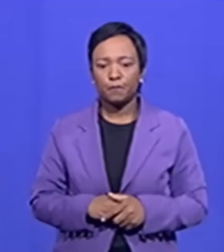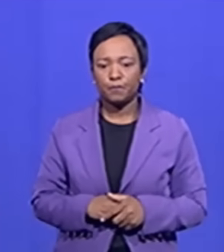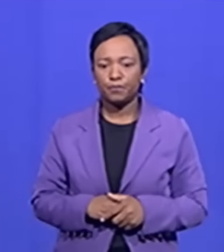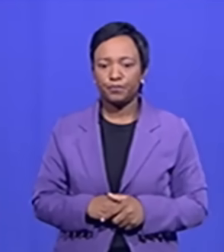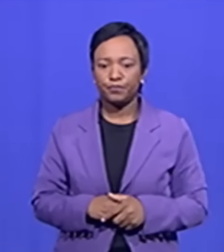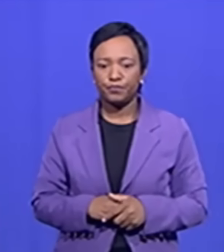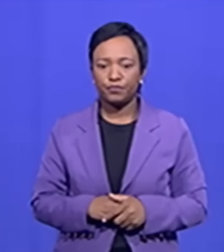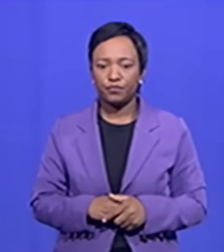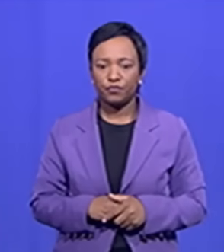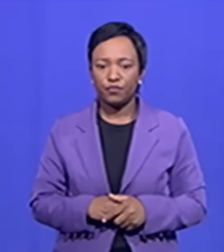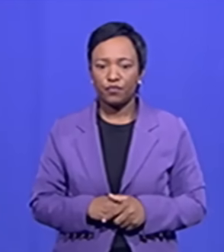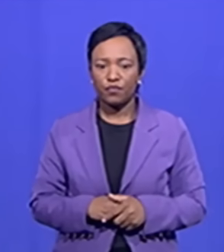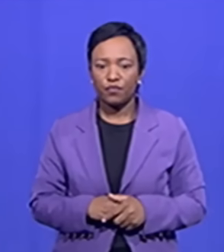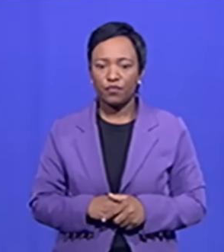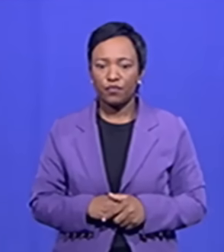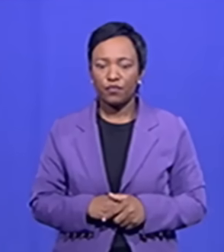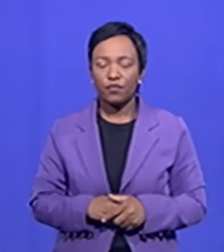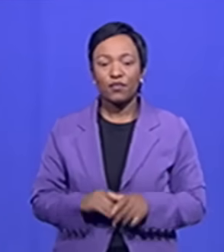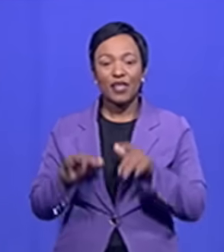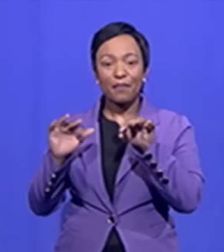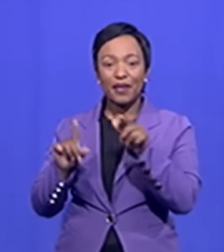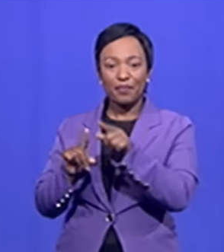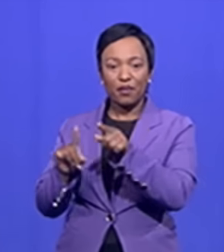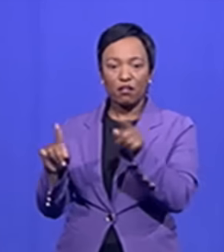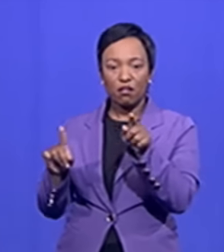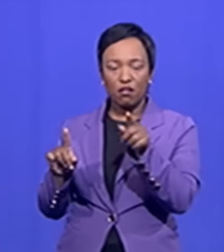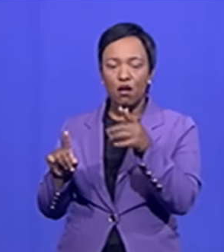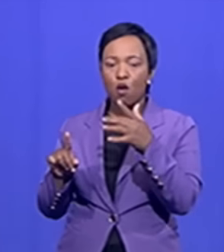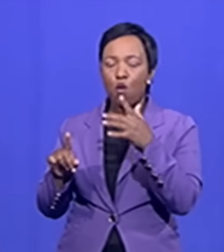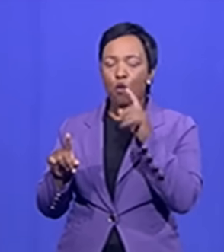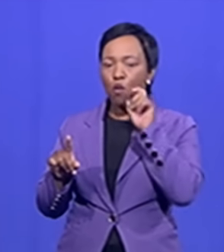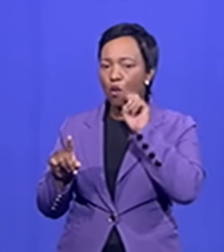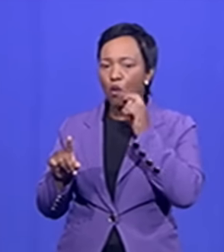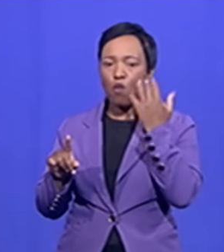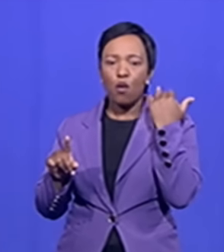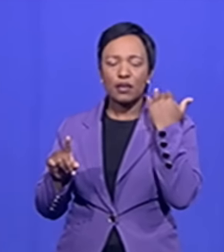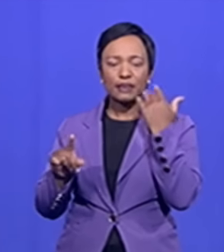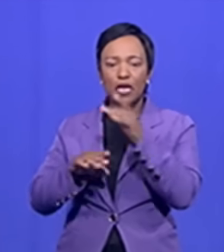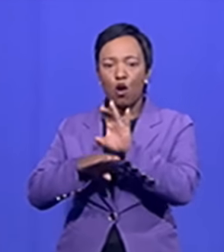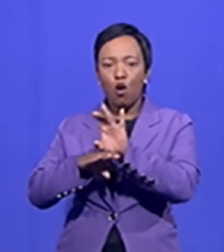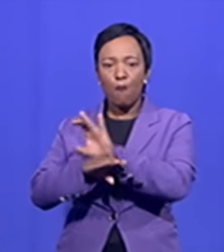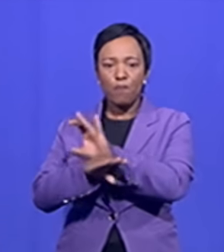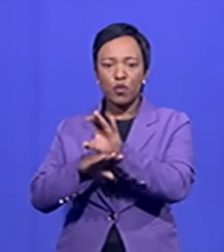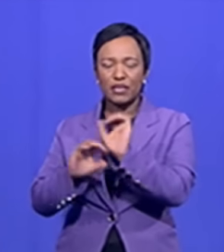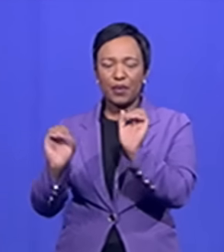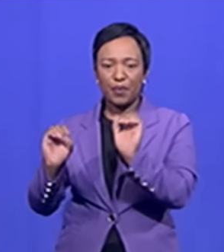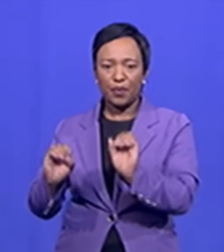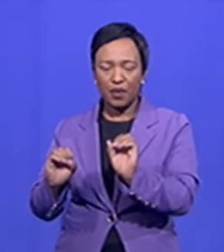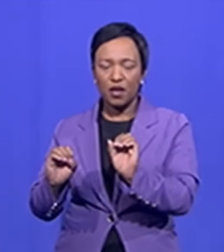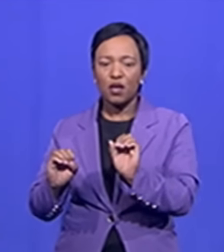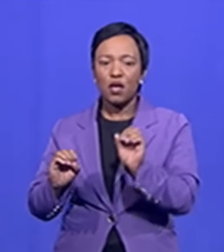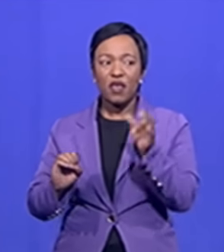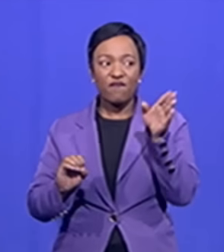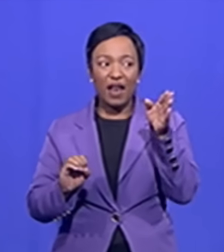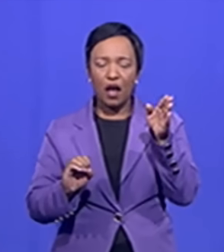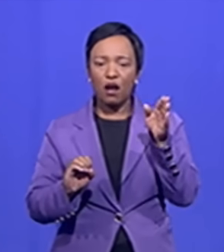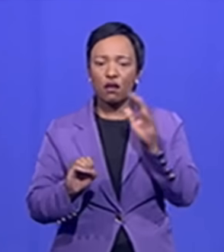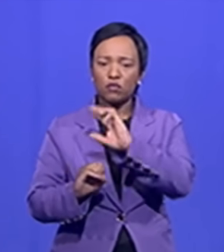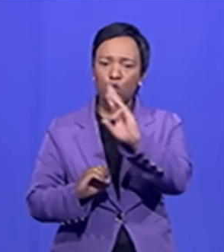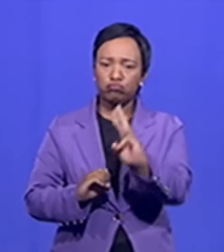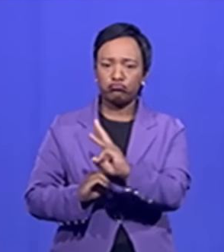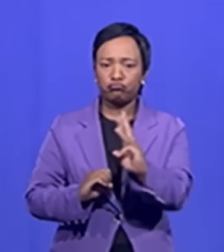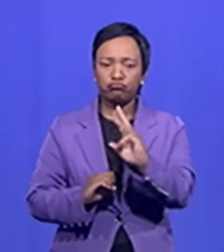people who don't have access to cell phones and computers, etc., use a system of flags to warn each other of impending